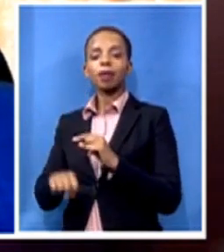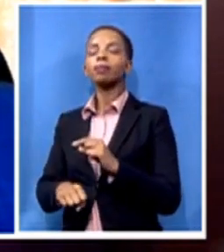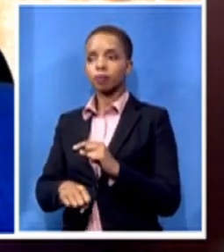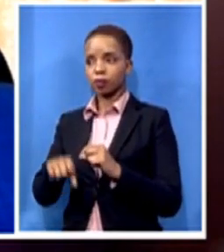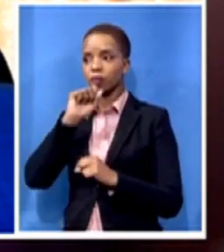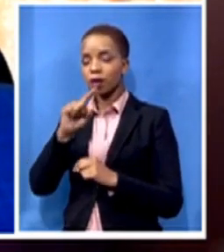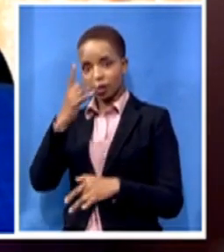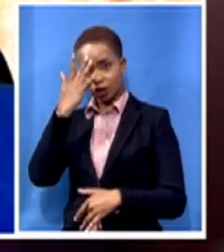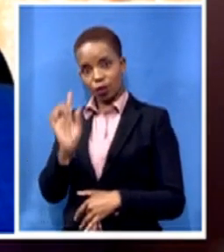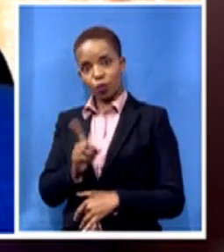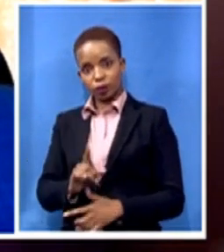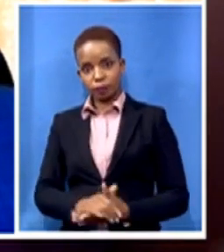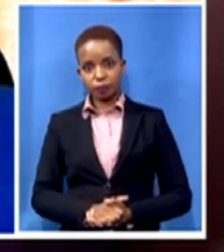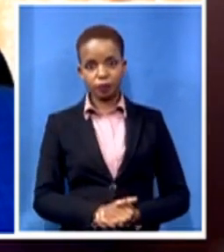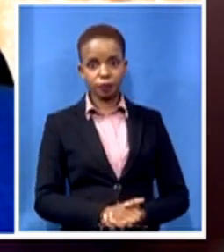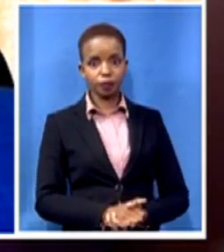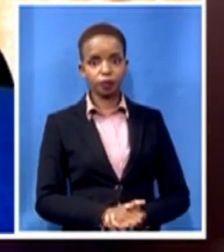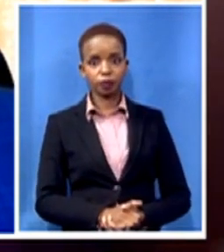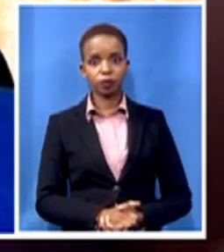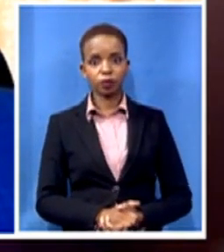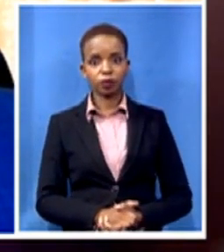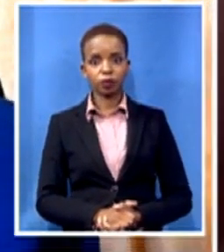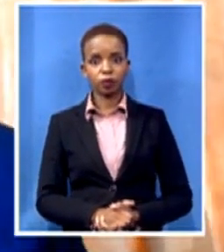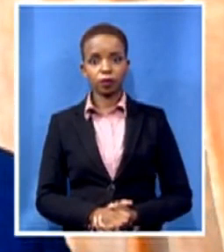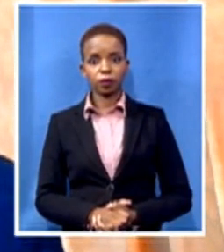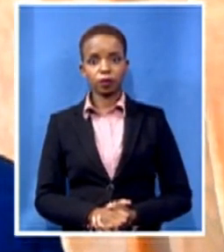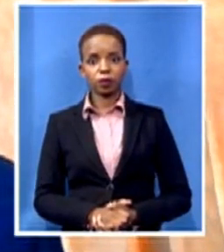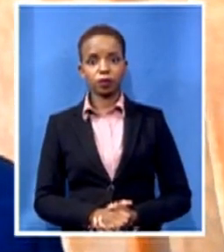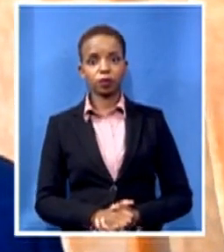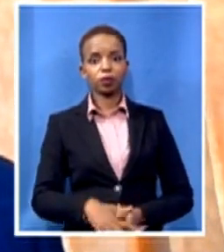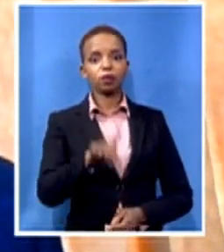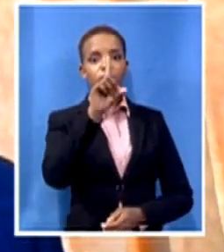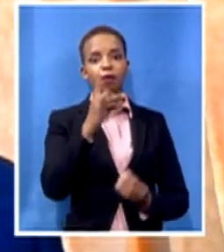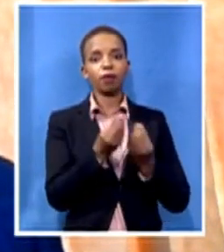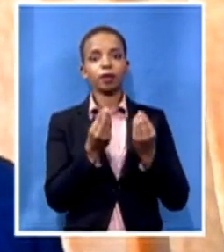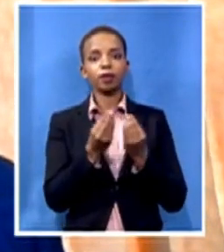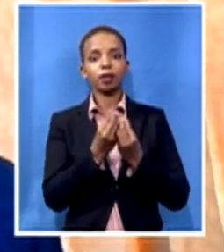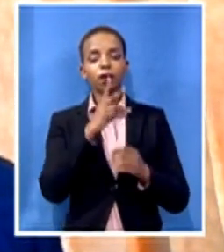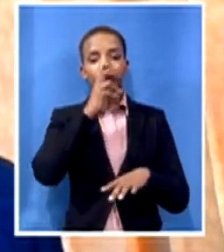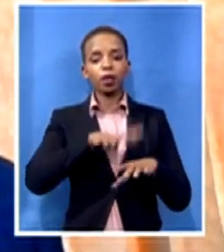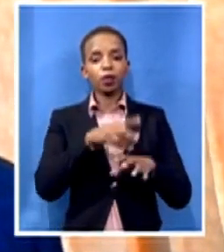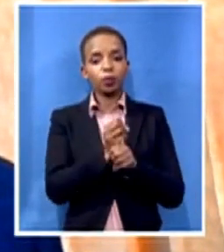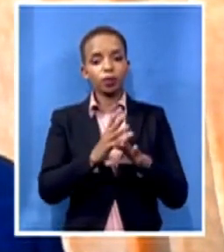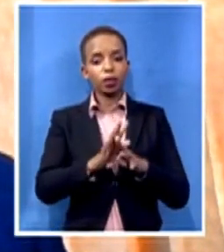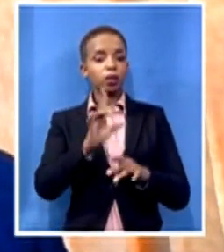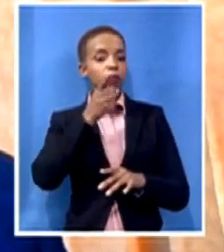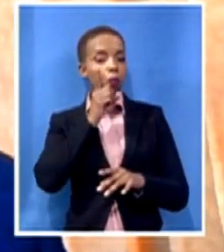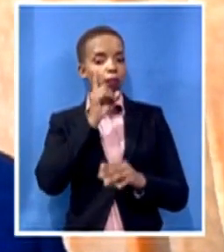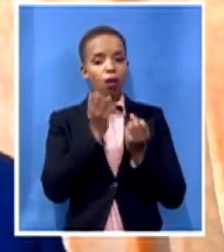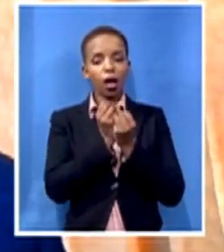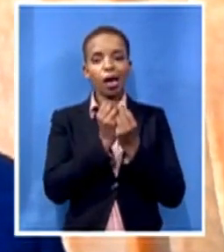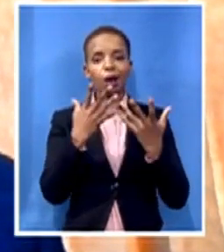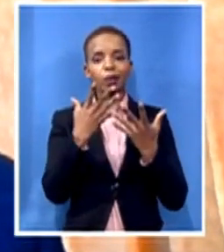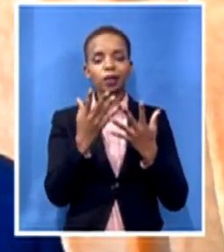The first thing is that we need to start monitoring how many cases of COVID-19 disease we get in children.